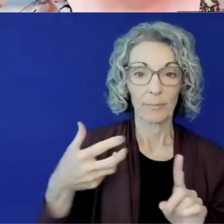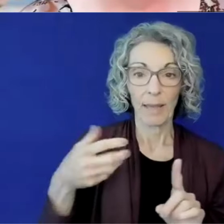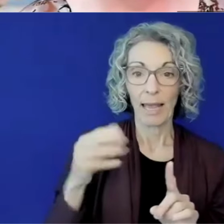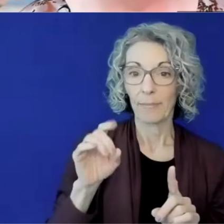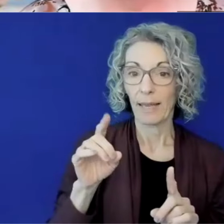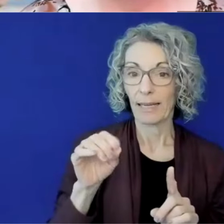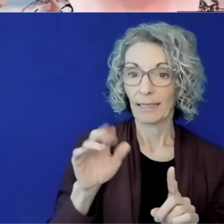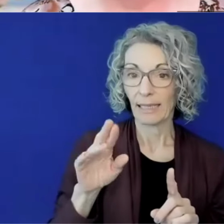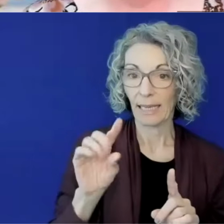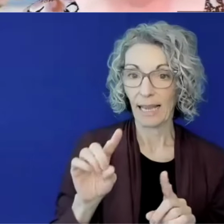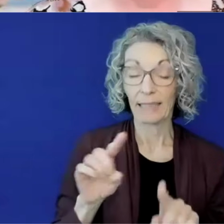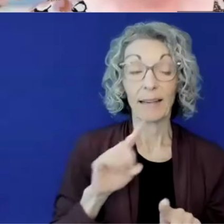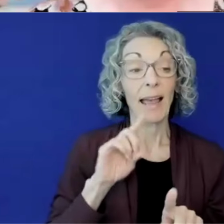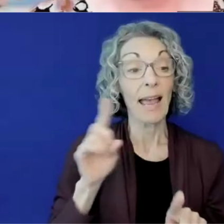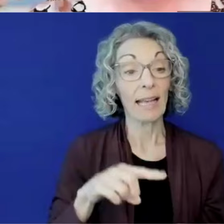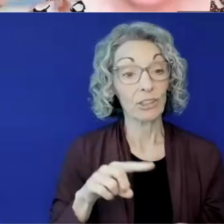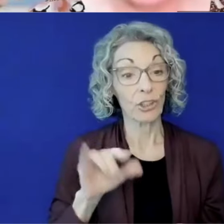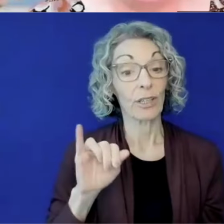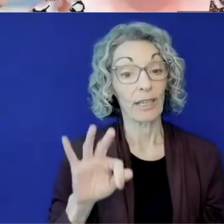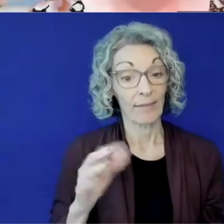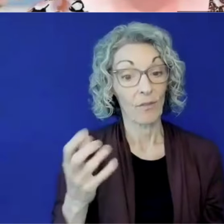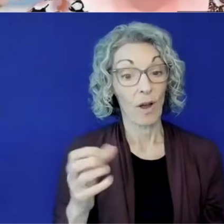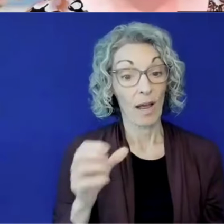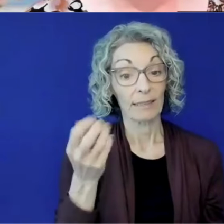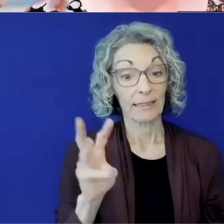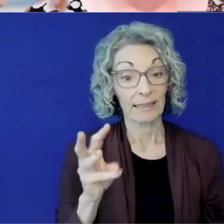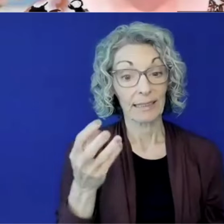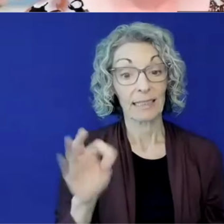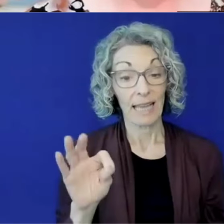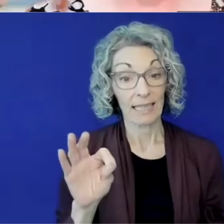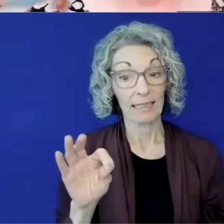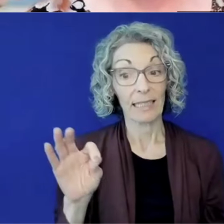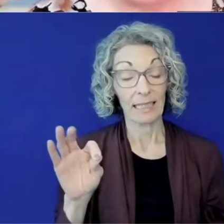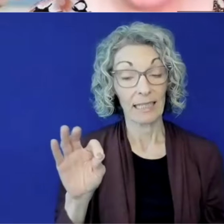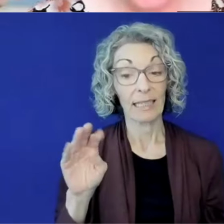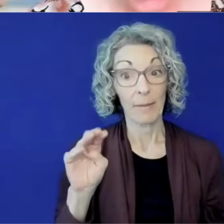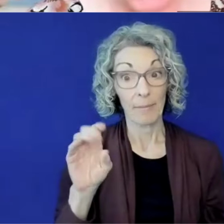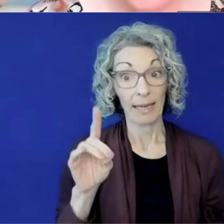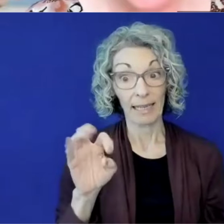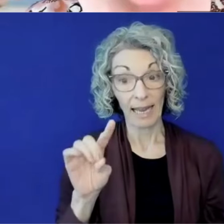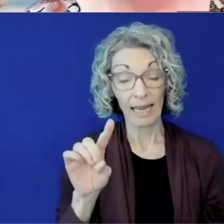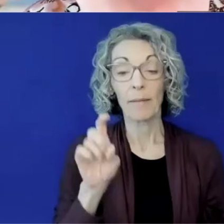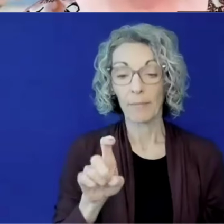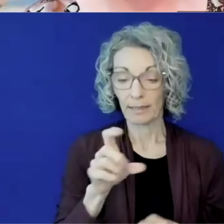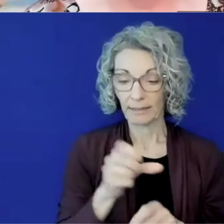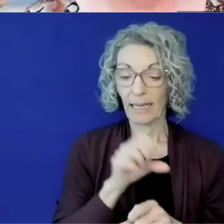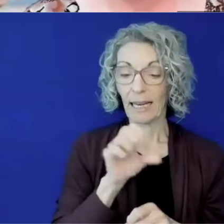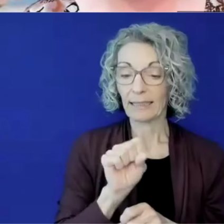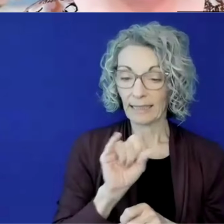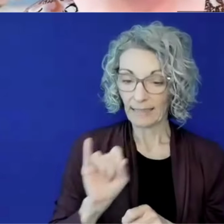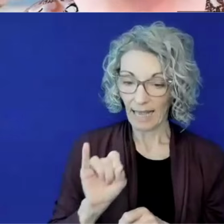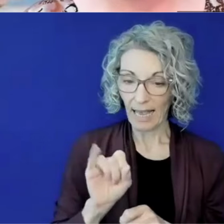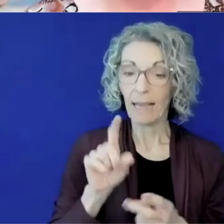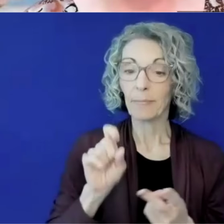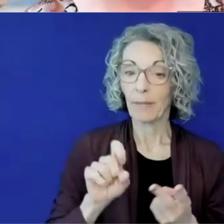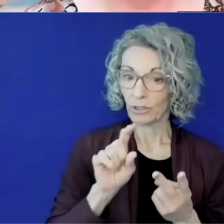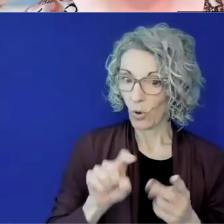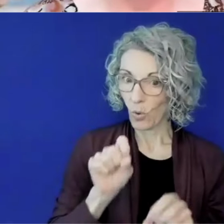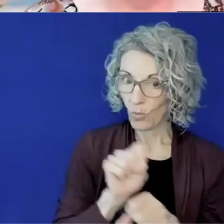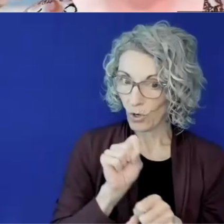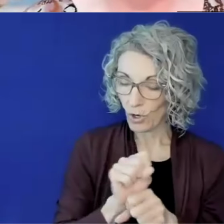want 1619B Medicaid, you have to get SSI, and then you have to go to work, and you have to earn enough that